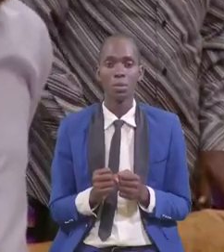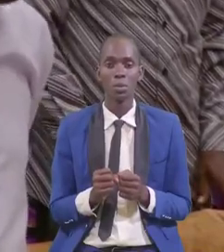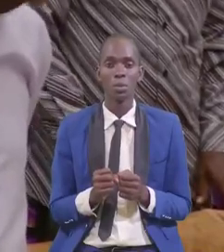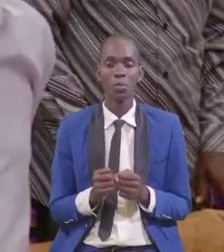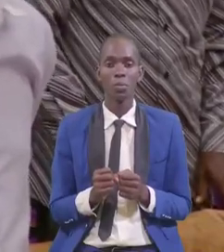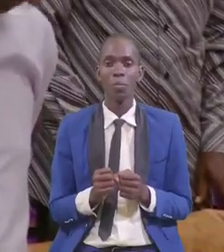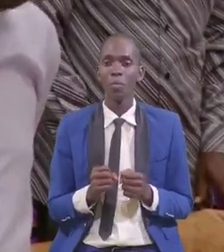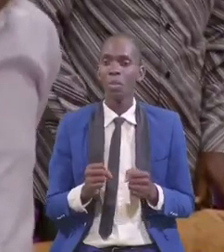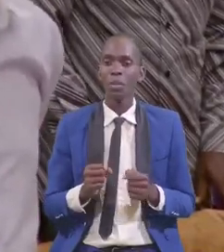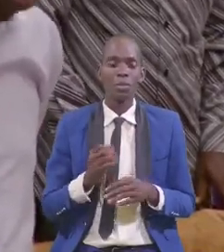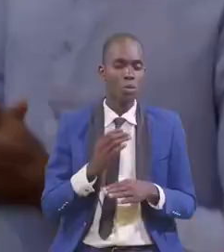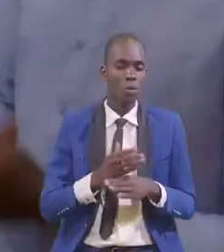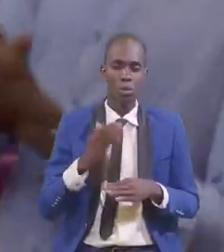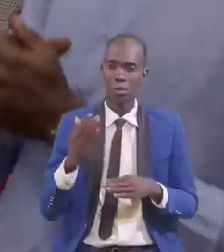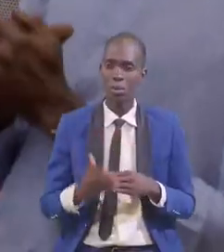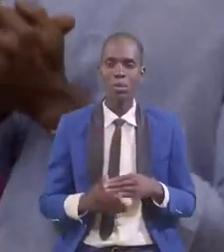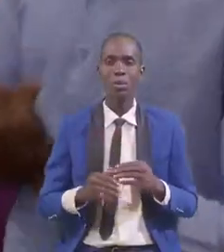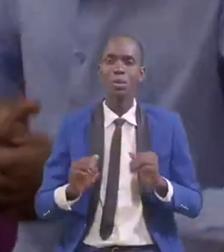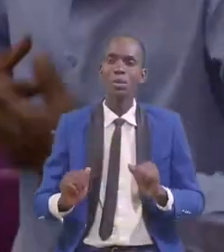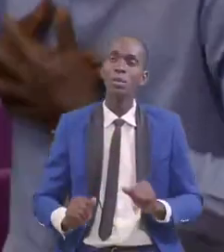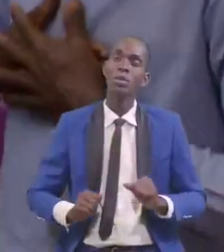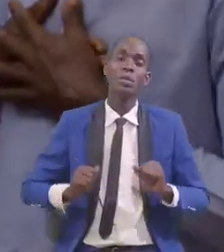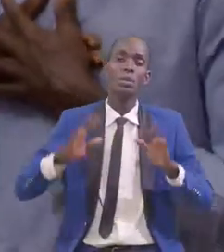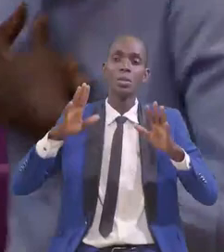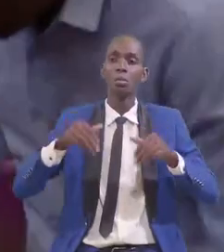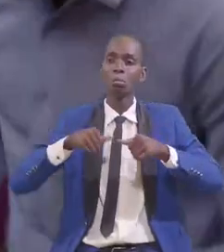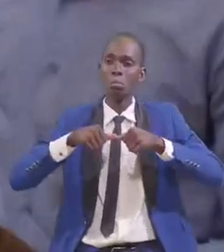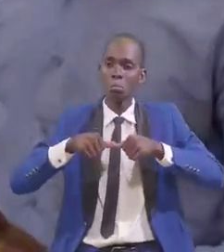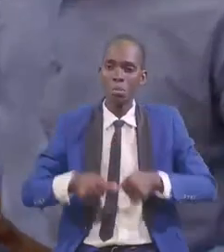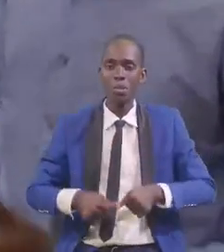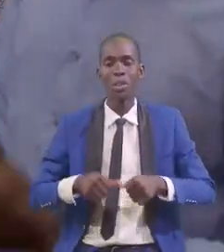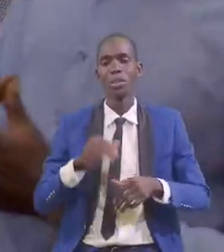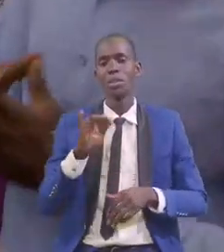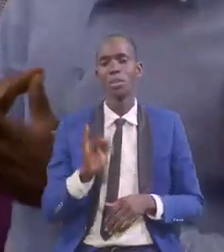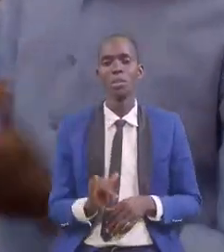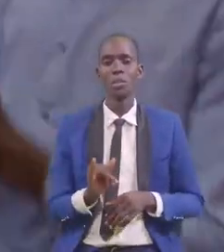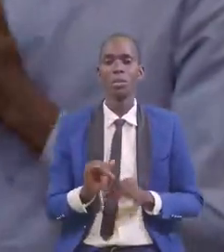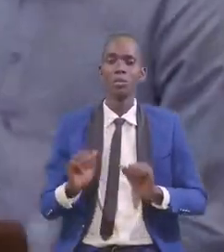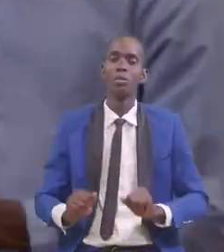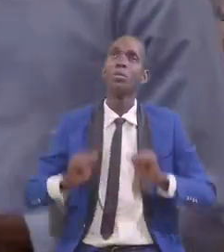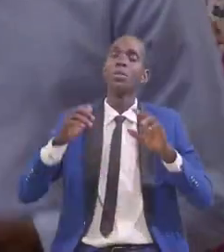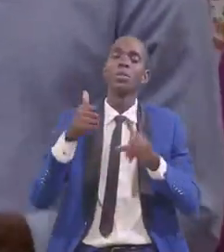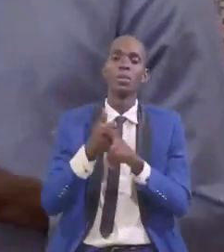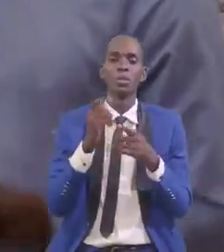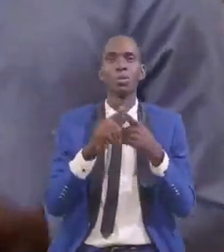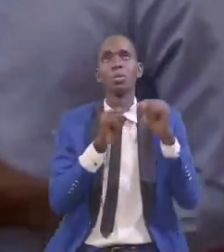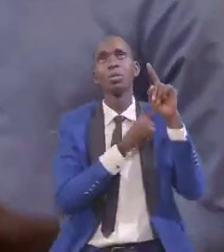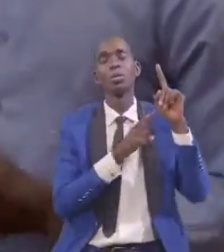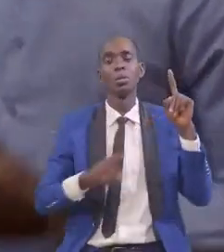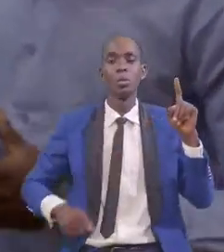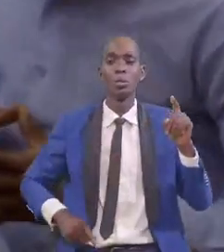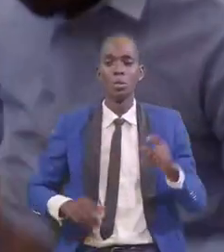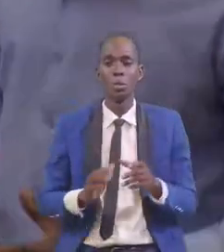Be totally given permanently unto the Lord.